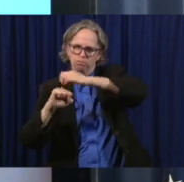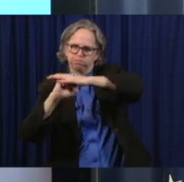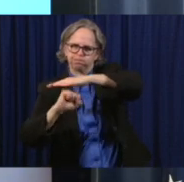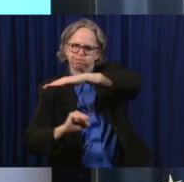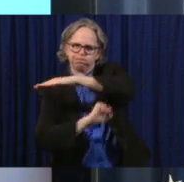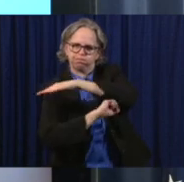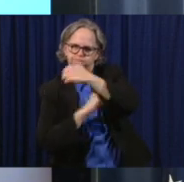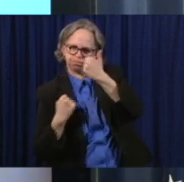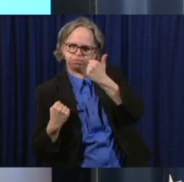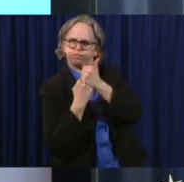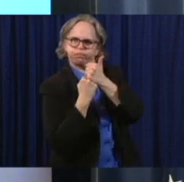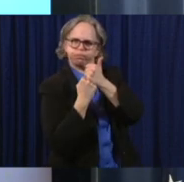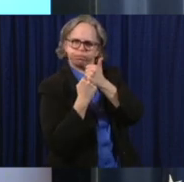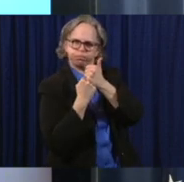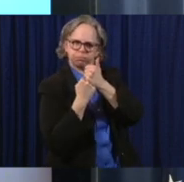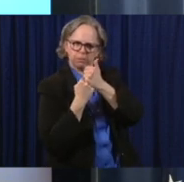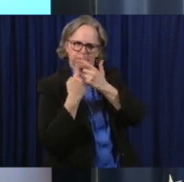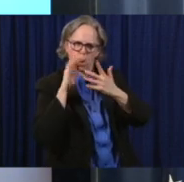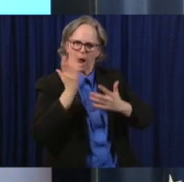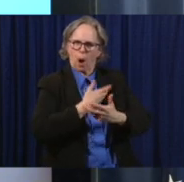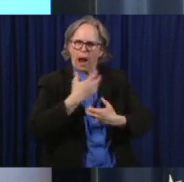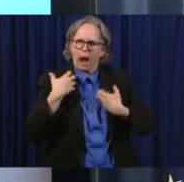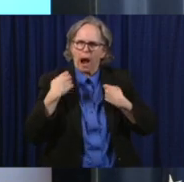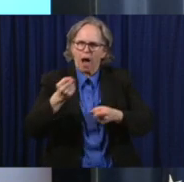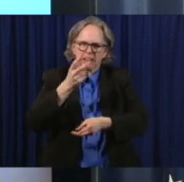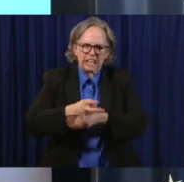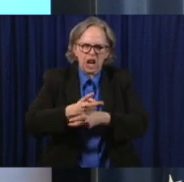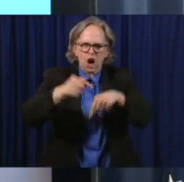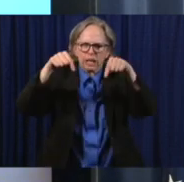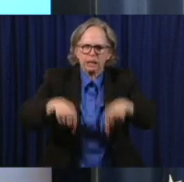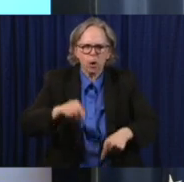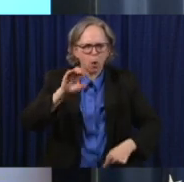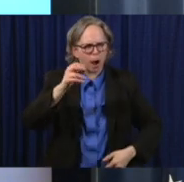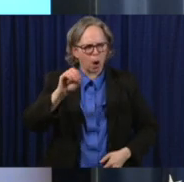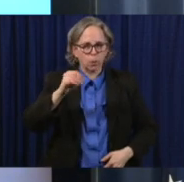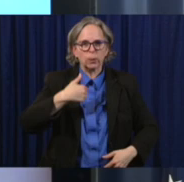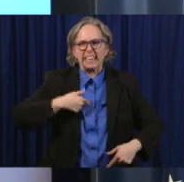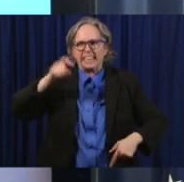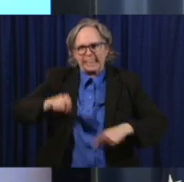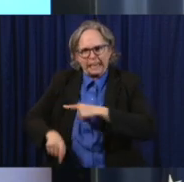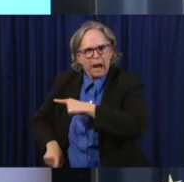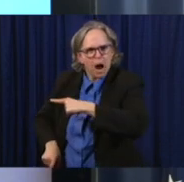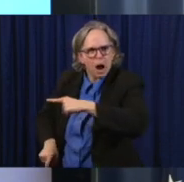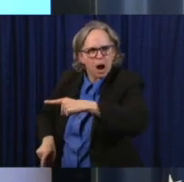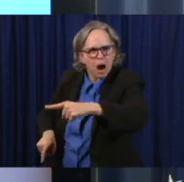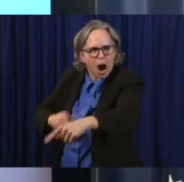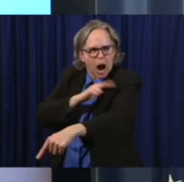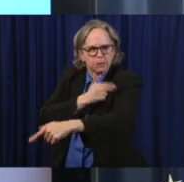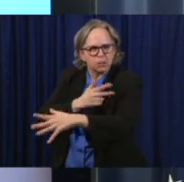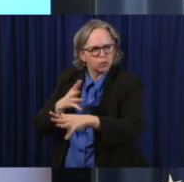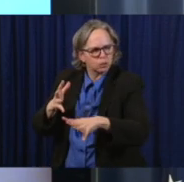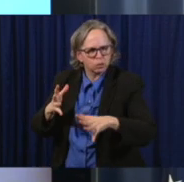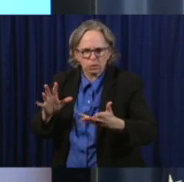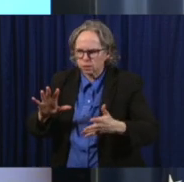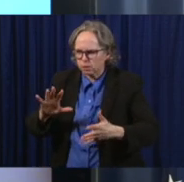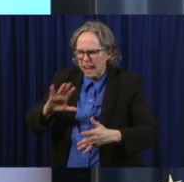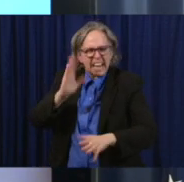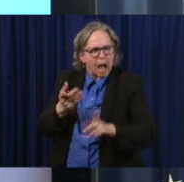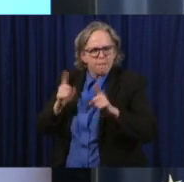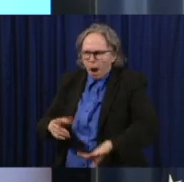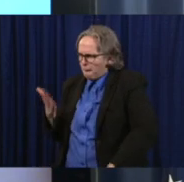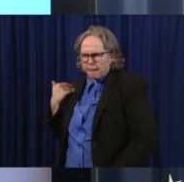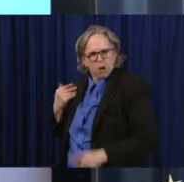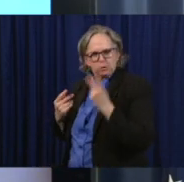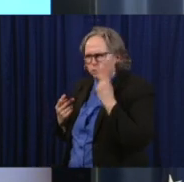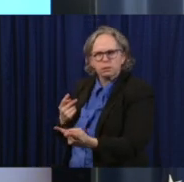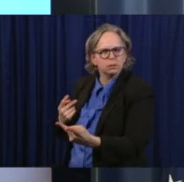Ohio, and I need you to do something that has not typically been what we've called on you to do in the